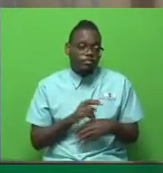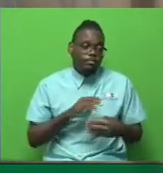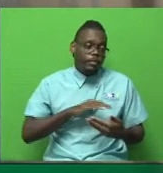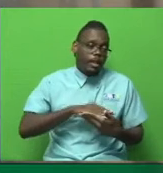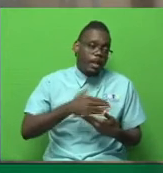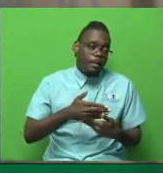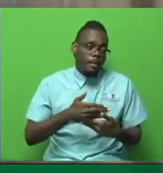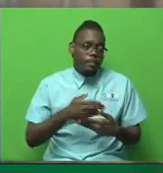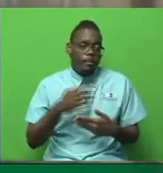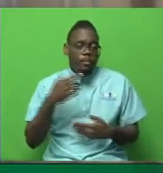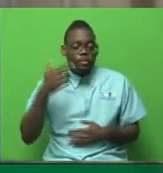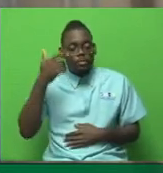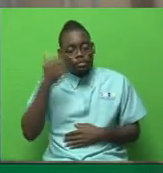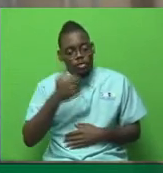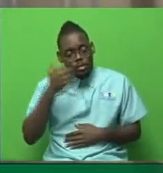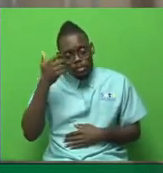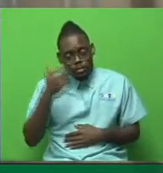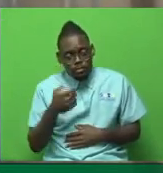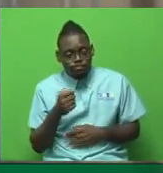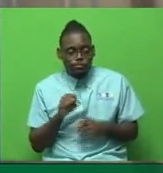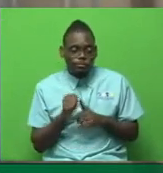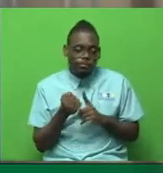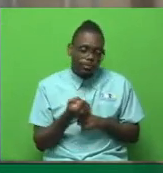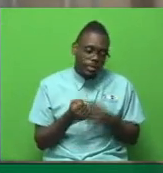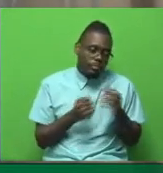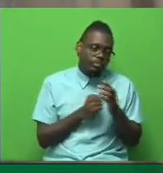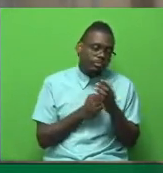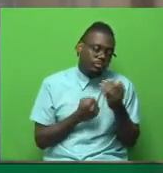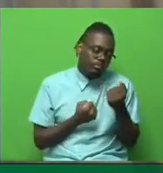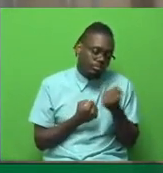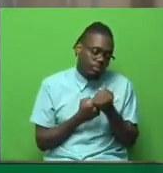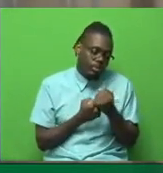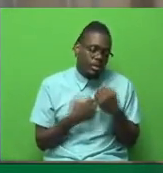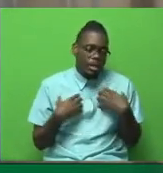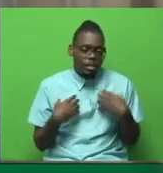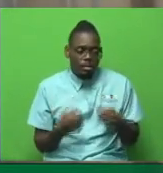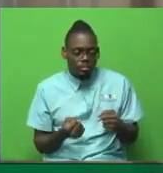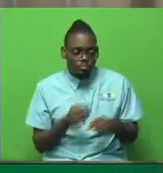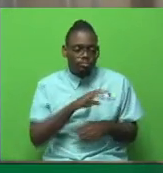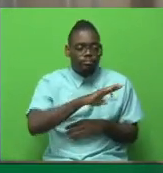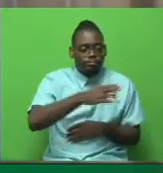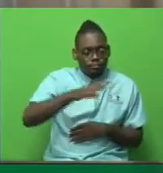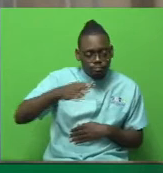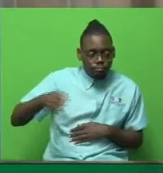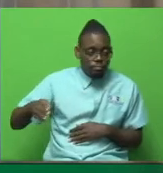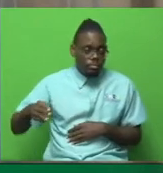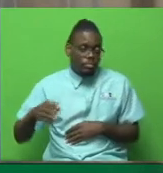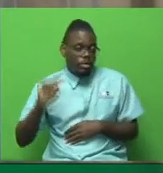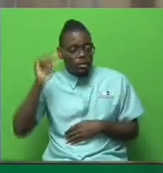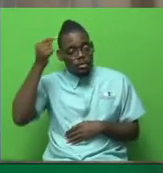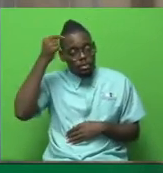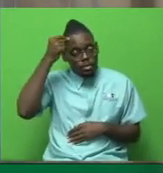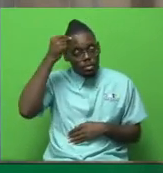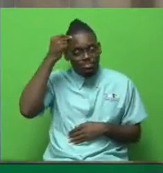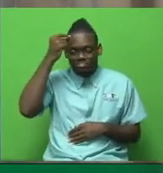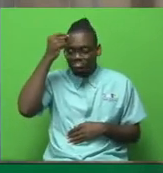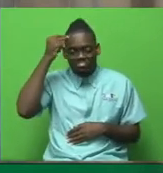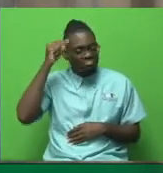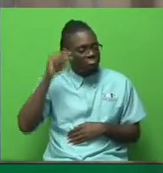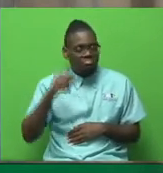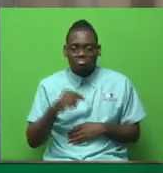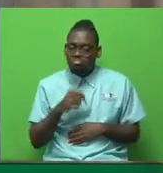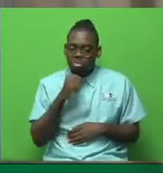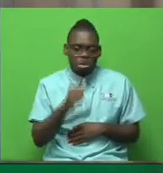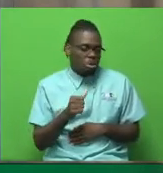social support Education Health Etc instead Madam speaker the government's refusal to implement this legislation this